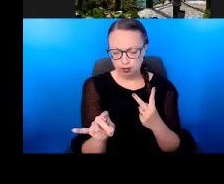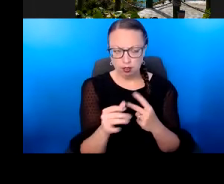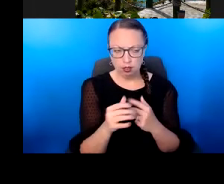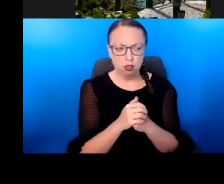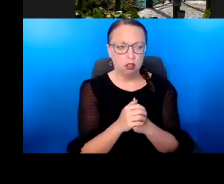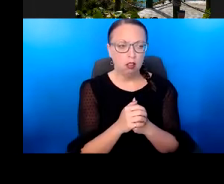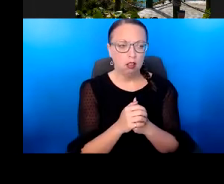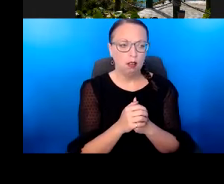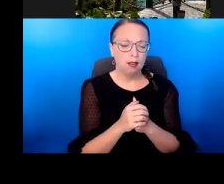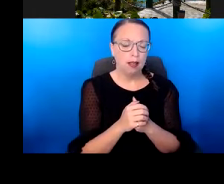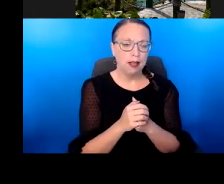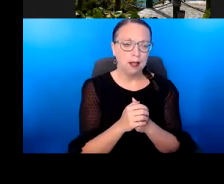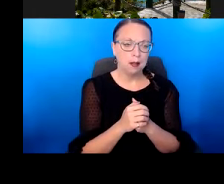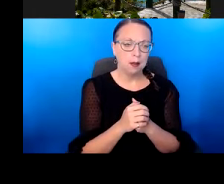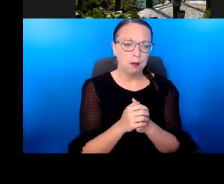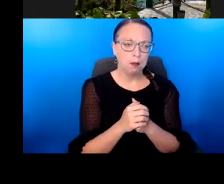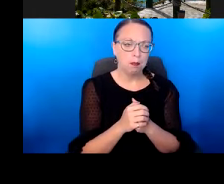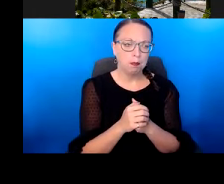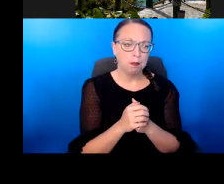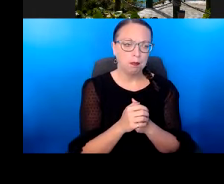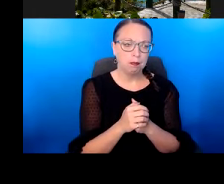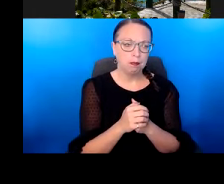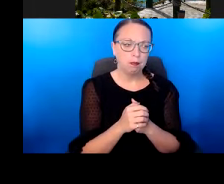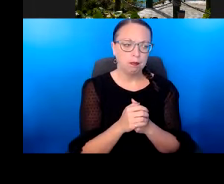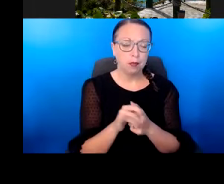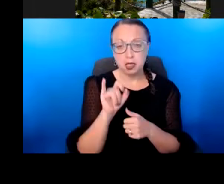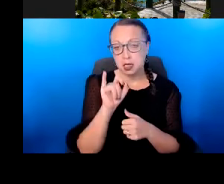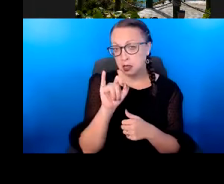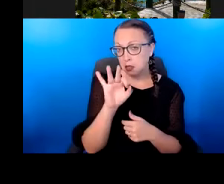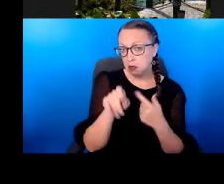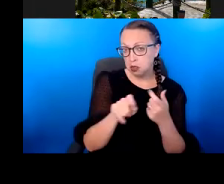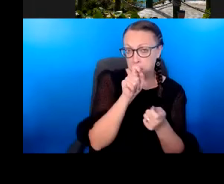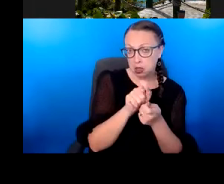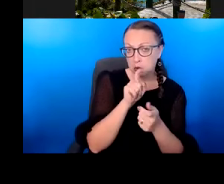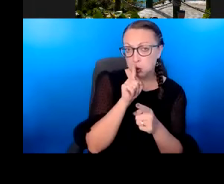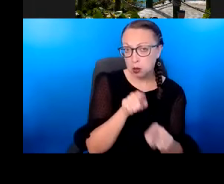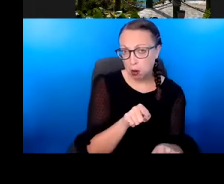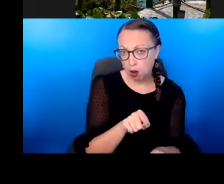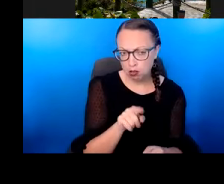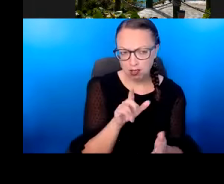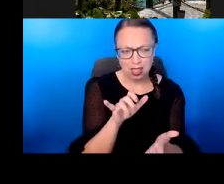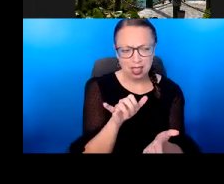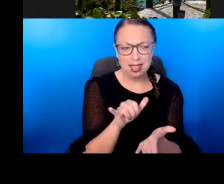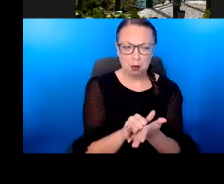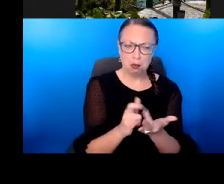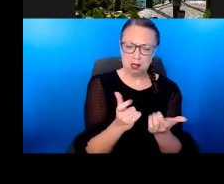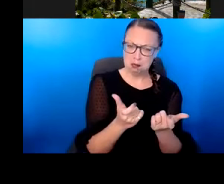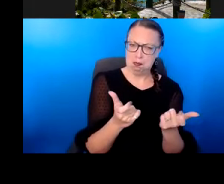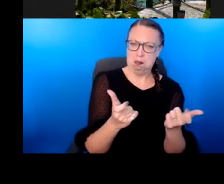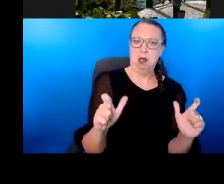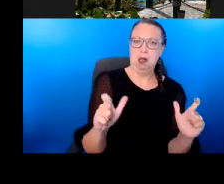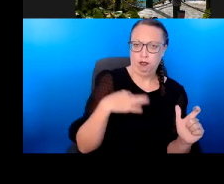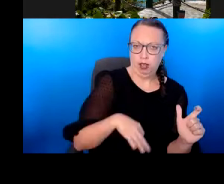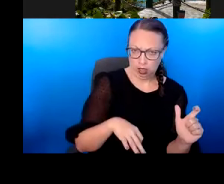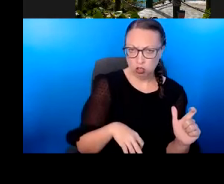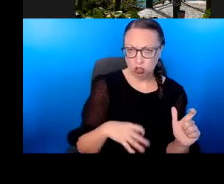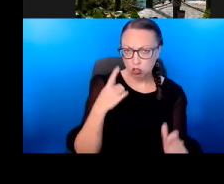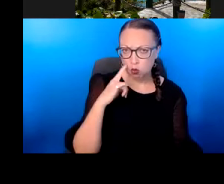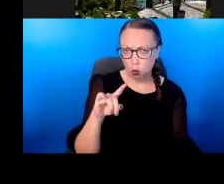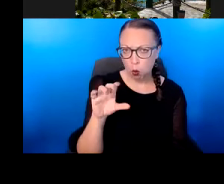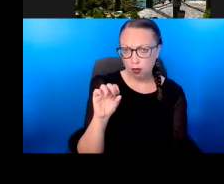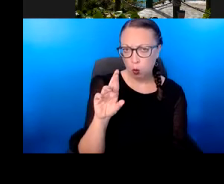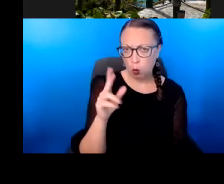And if it, in fact, it is a specific response, that would be a huge advantage, I think, for the organism, because